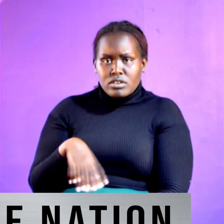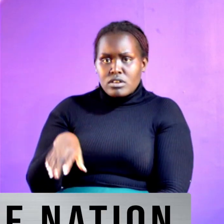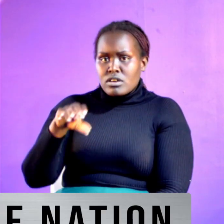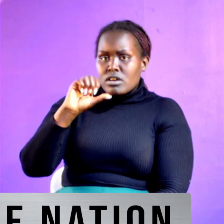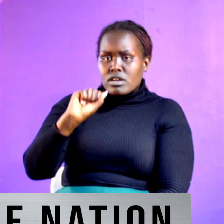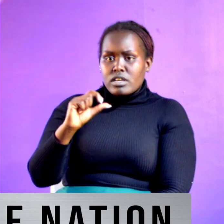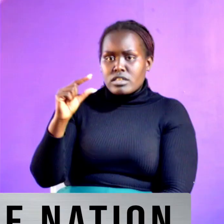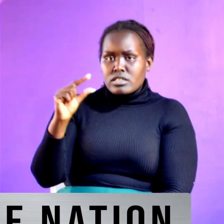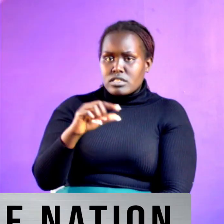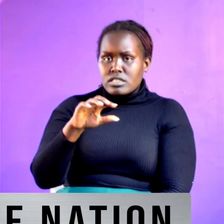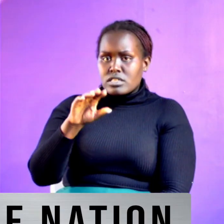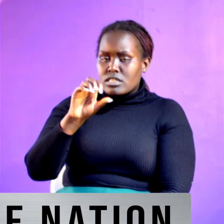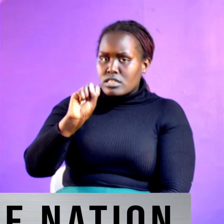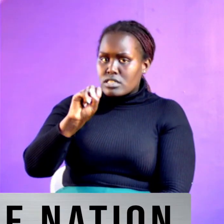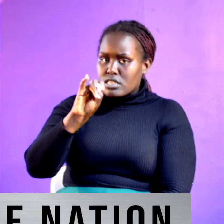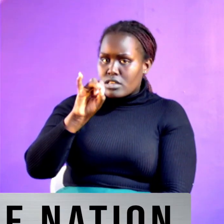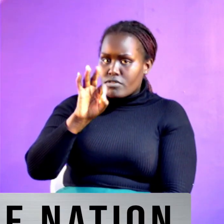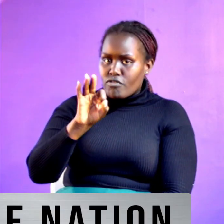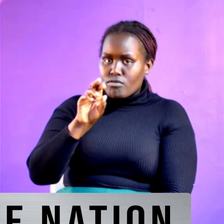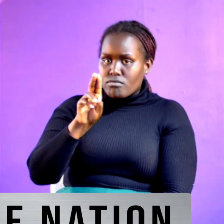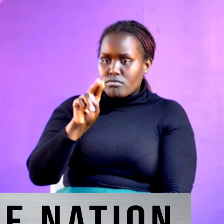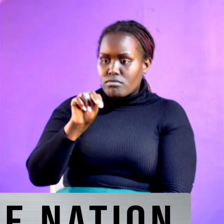SG Edwin Sifuna's